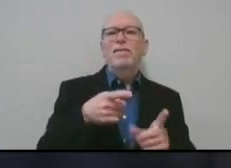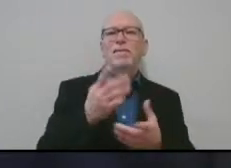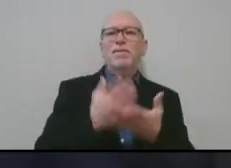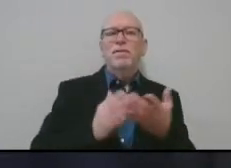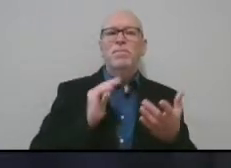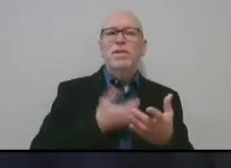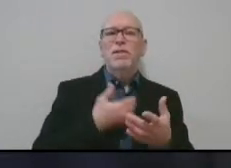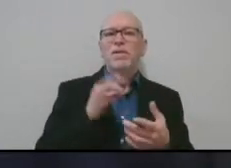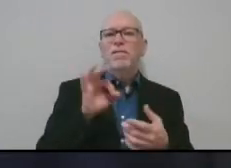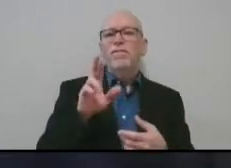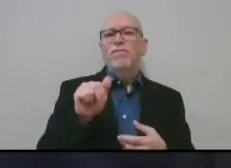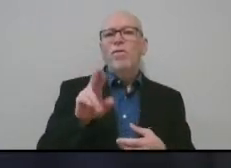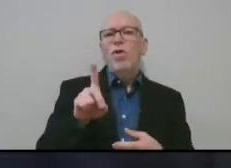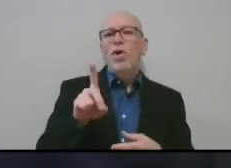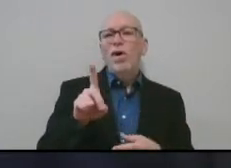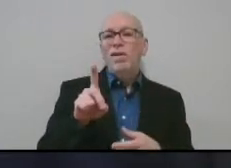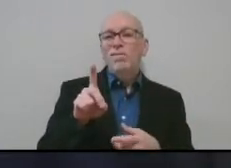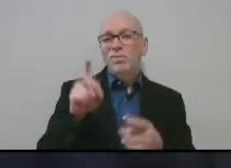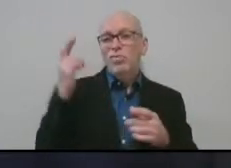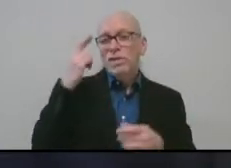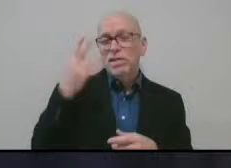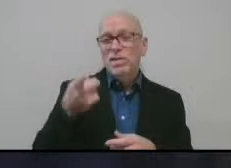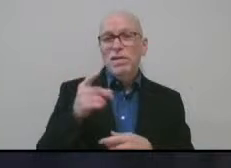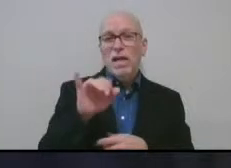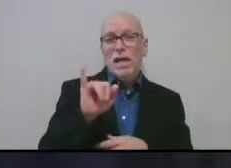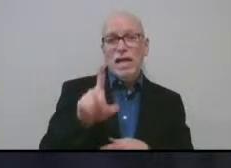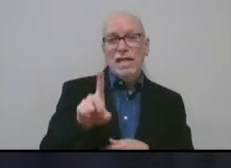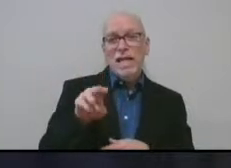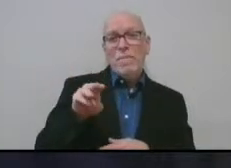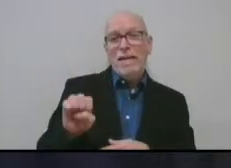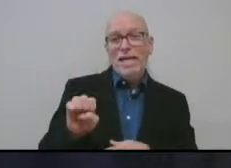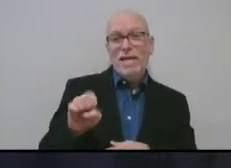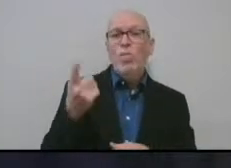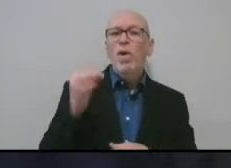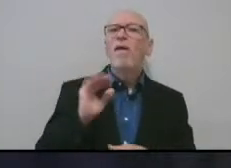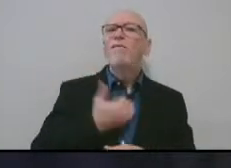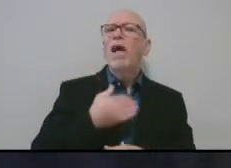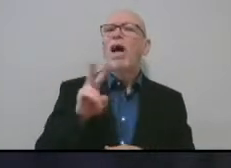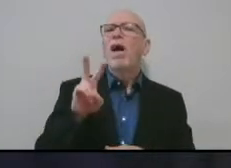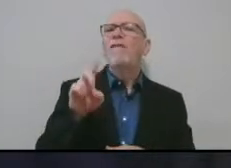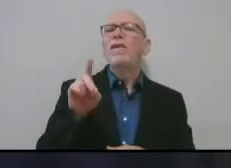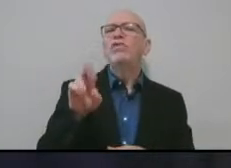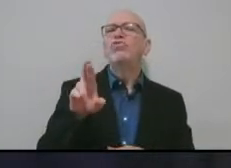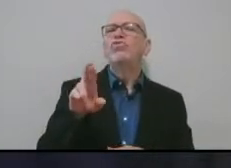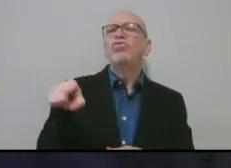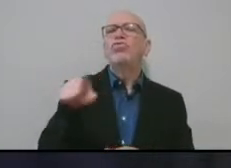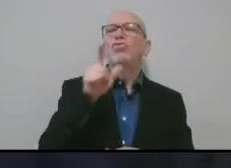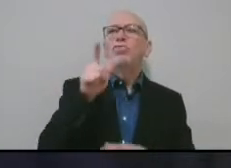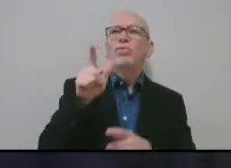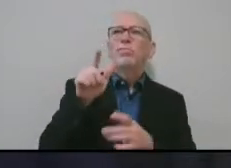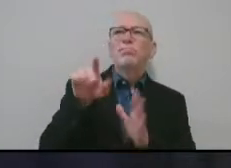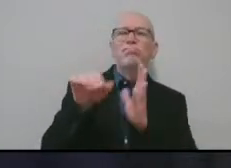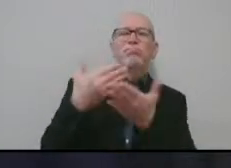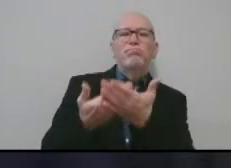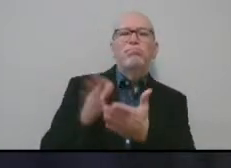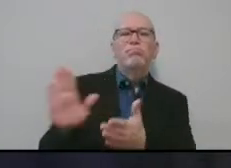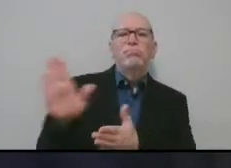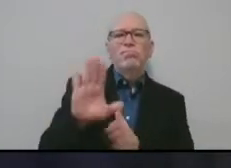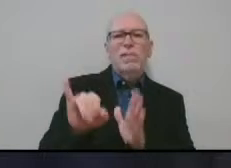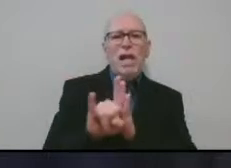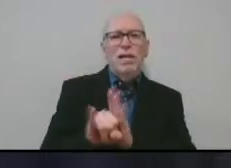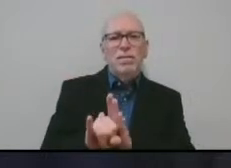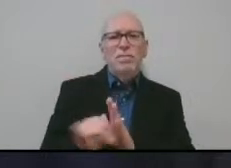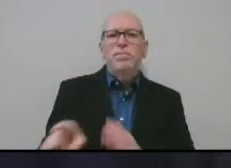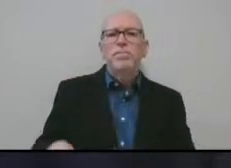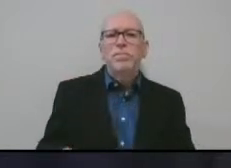fraud. ID.me is one of our vendors that's verifying the identification for claimants, and ID.me